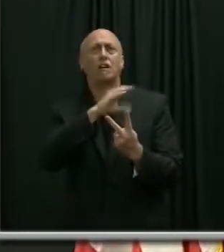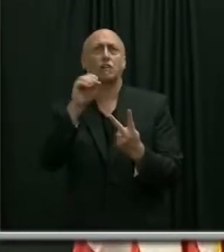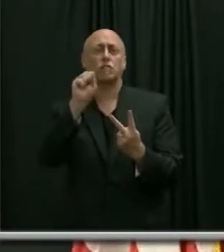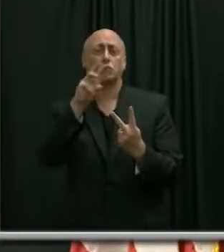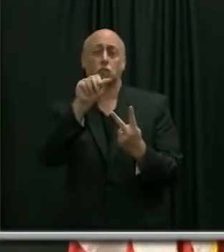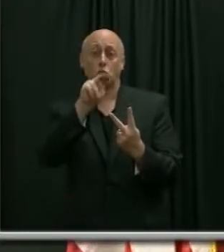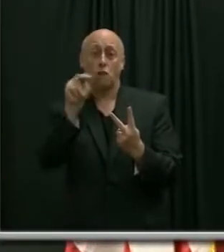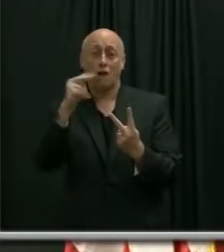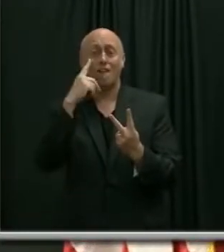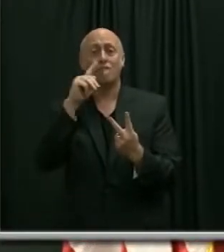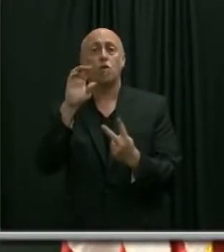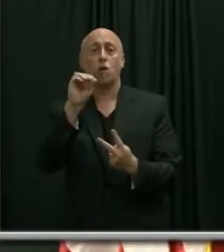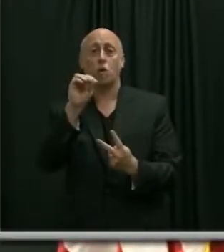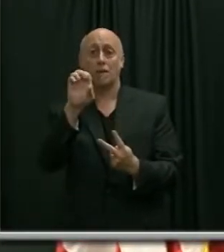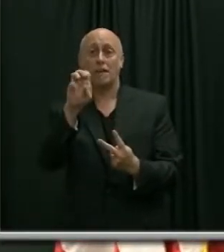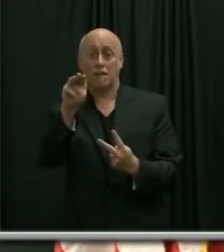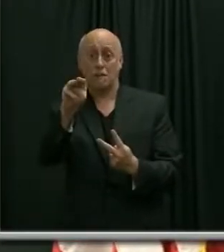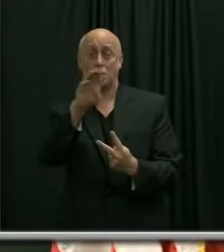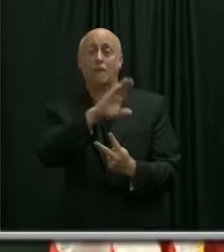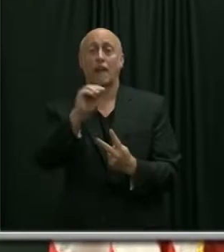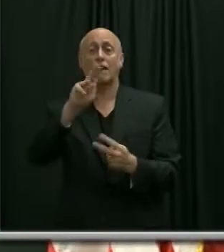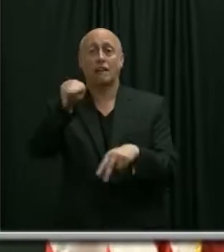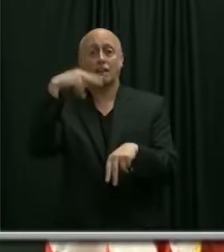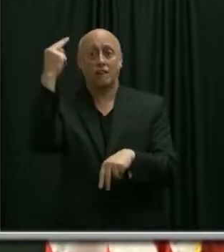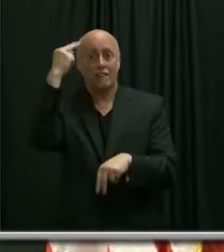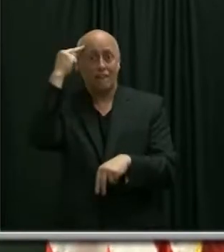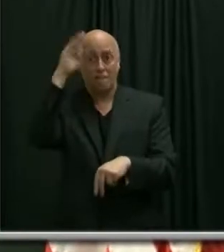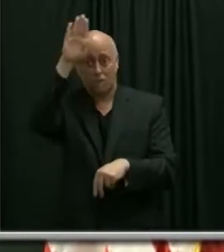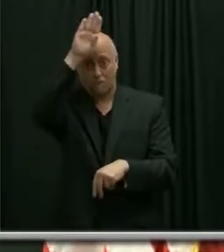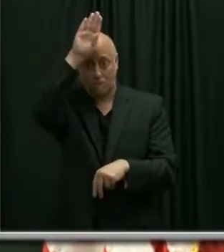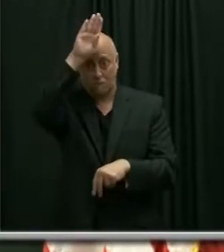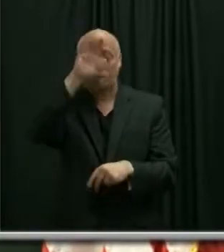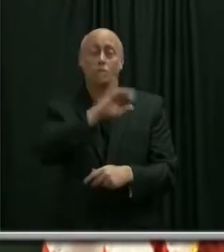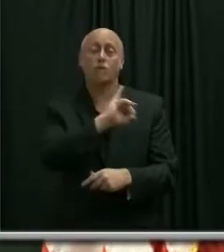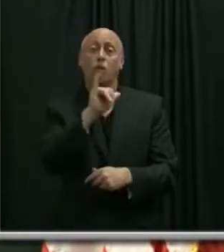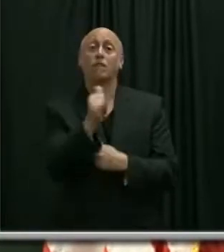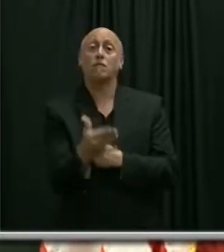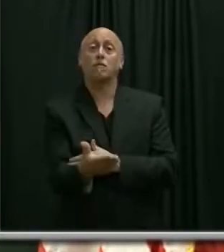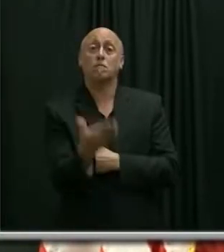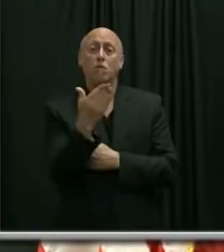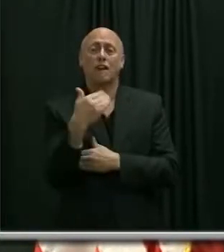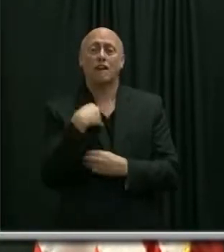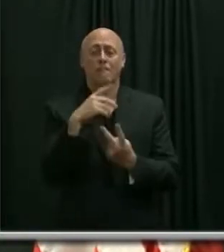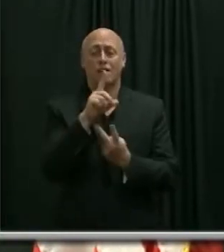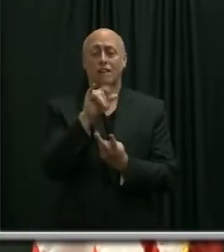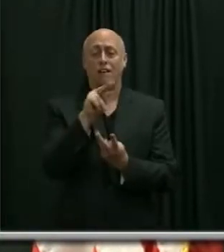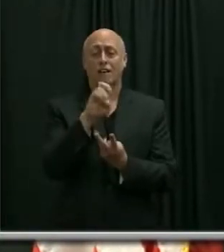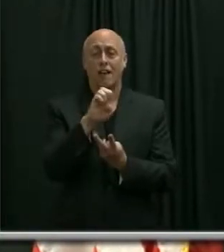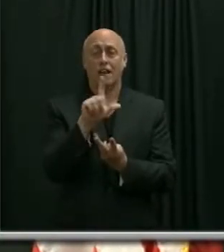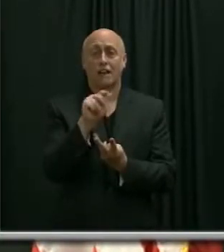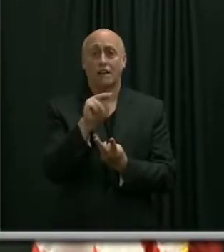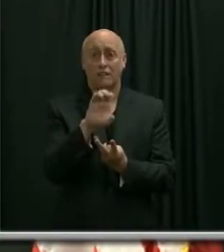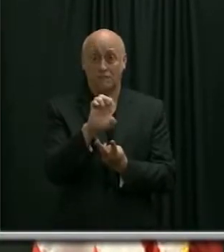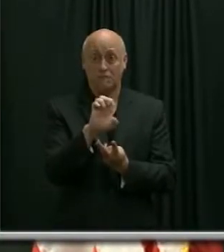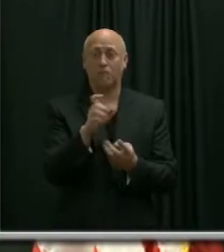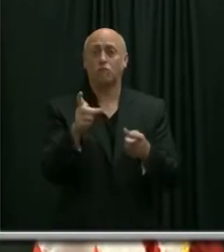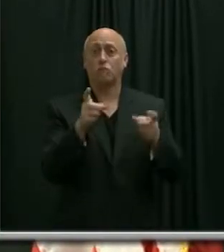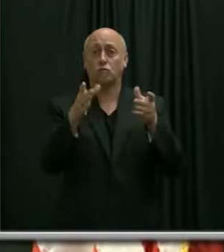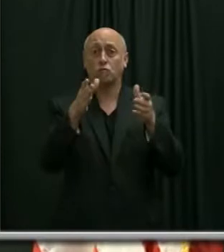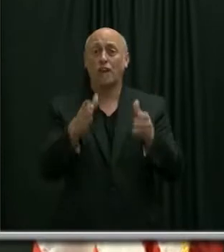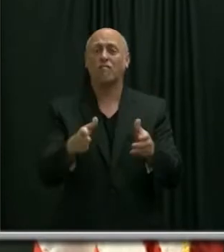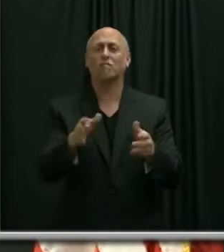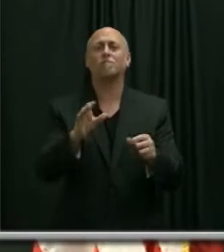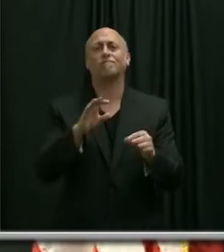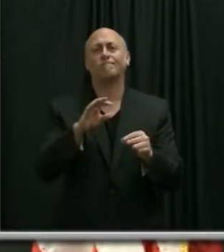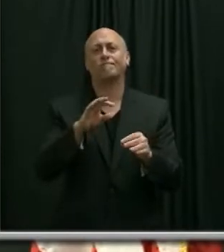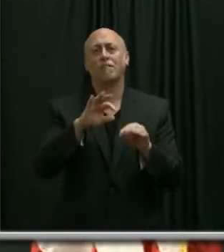Emergency Management and the Nashville Fire Department. We also are joined this morning by Diane Lantz, Director of the Metro Office